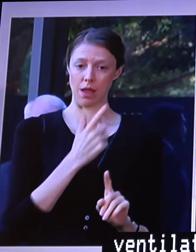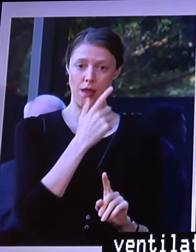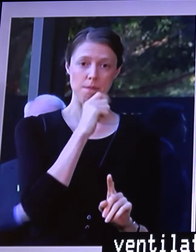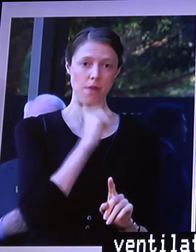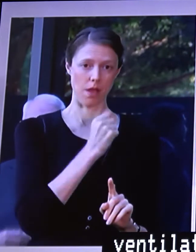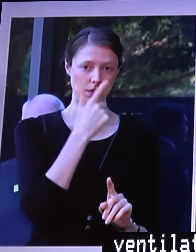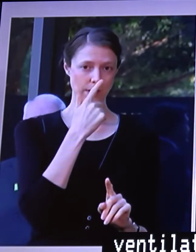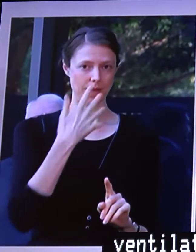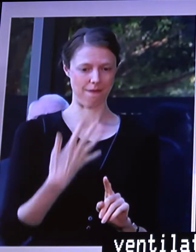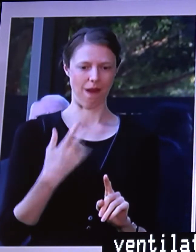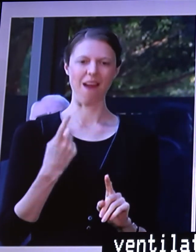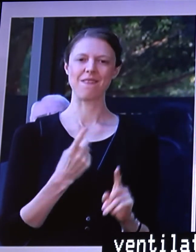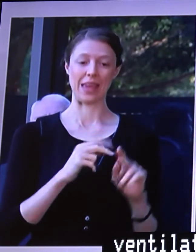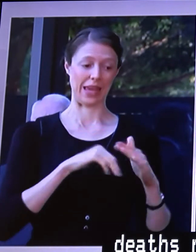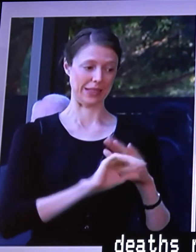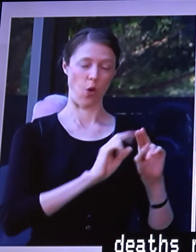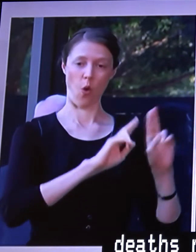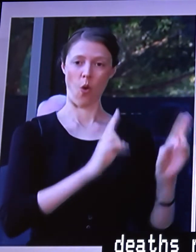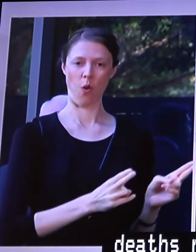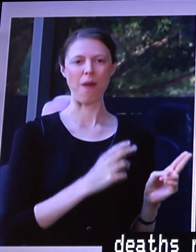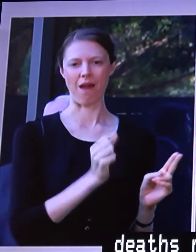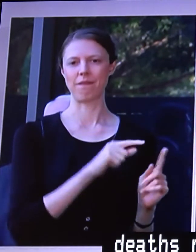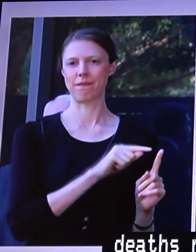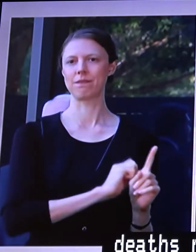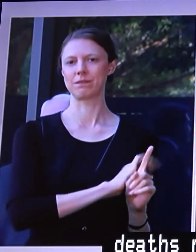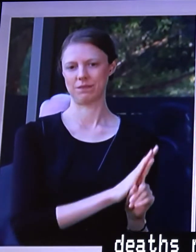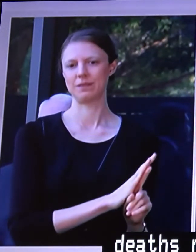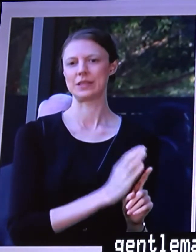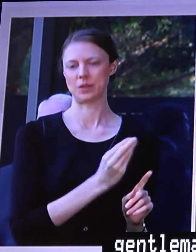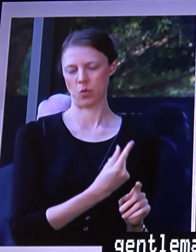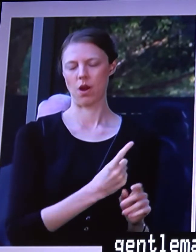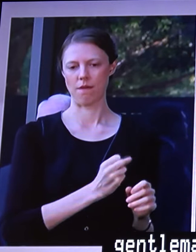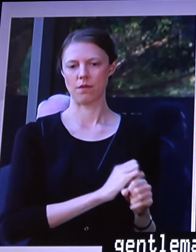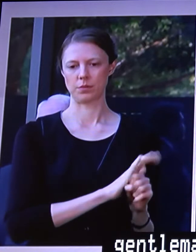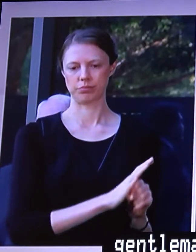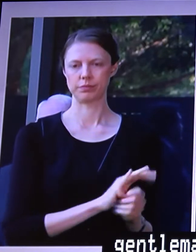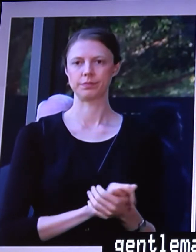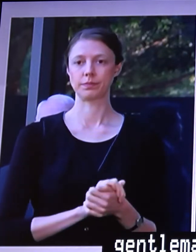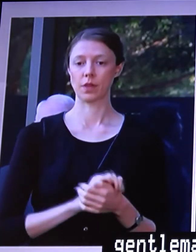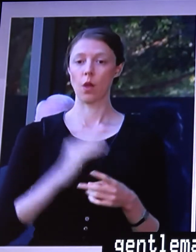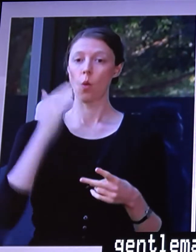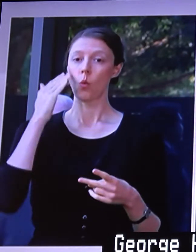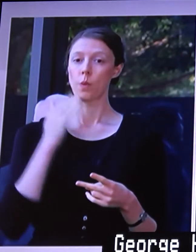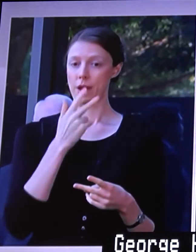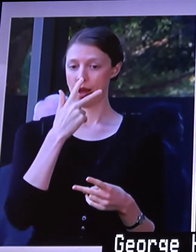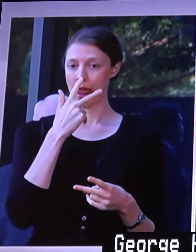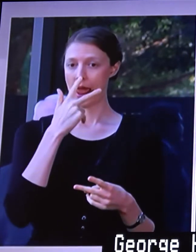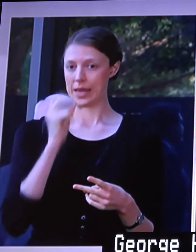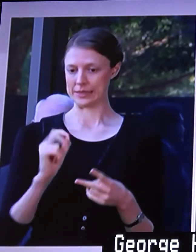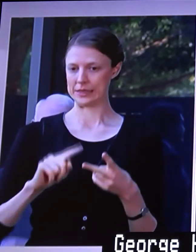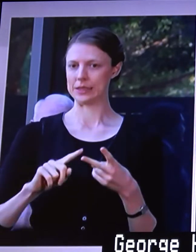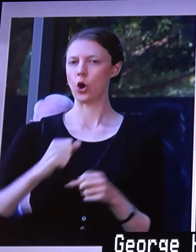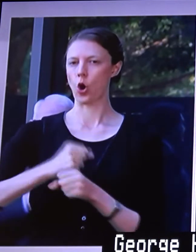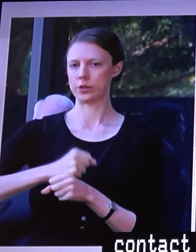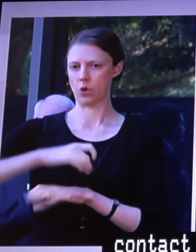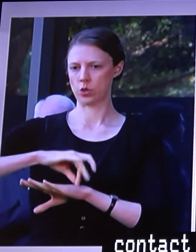Hospital and was a household contact of a known case, an 80-year-old woman who passed away in Gosford Hospital with